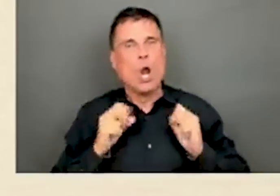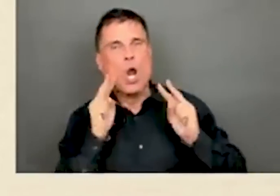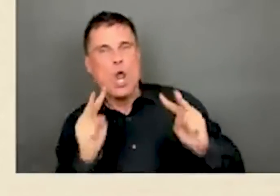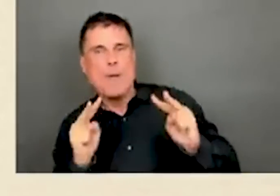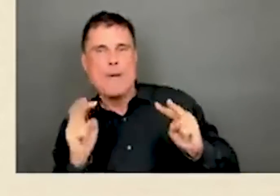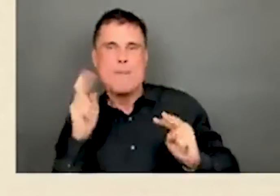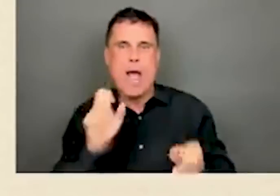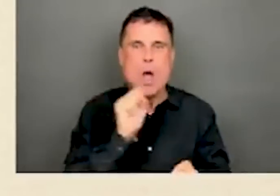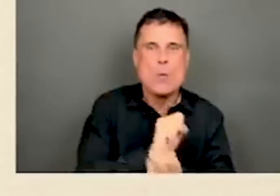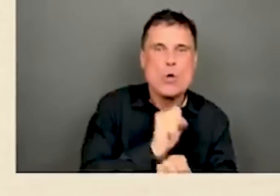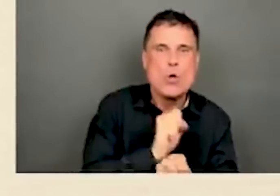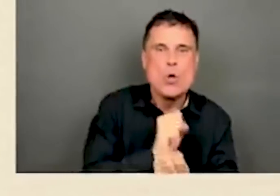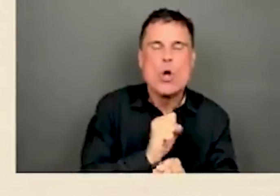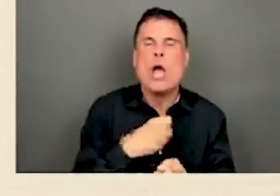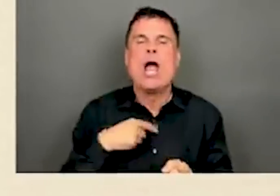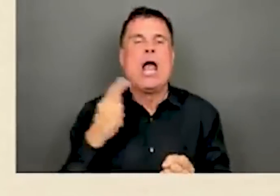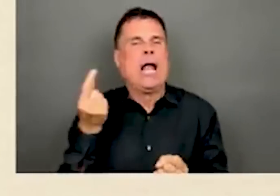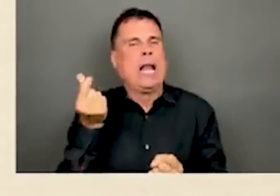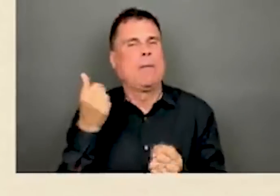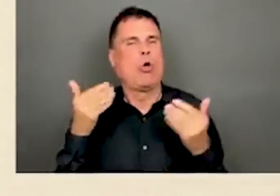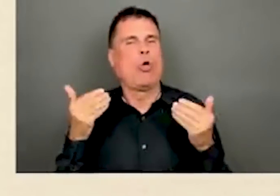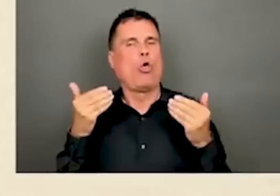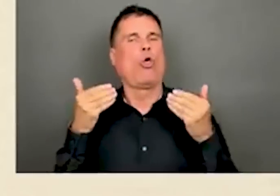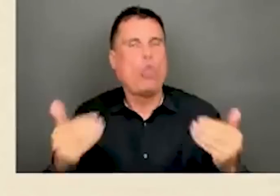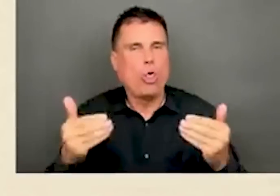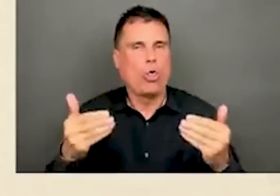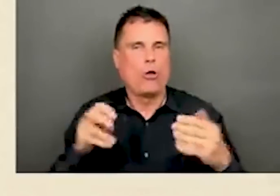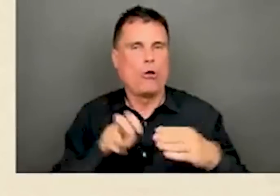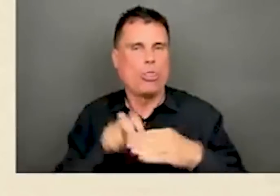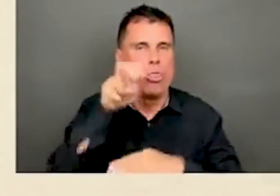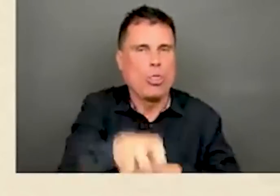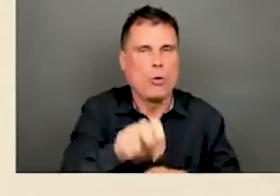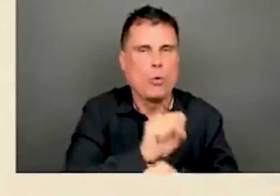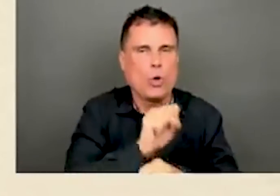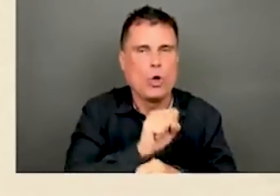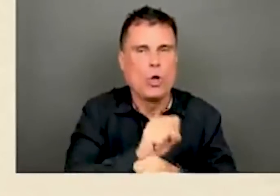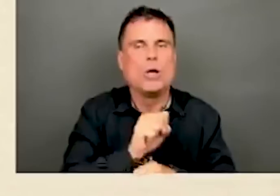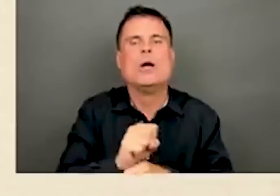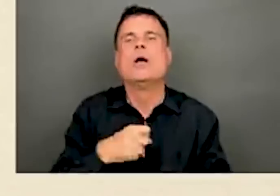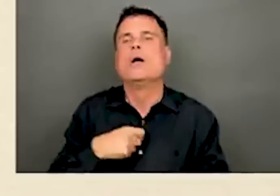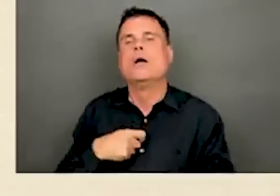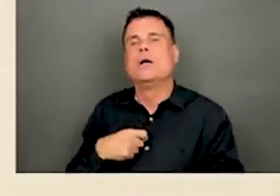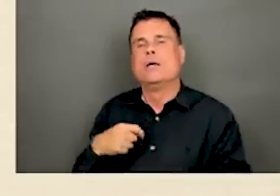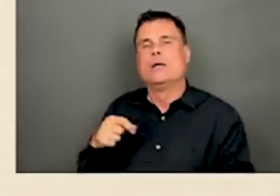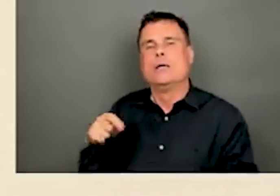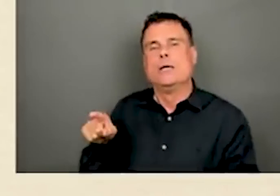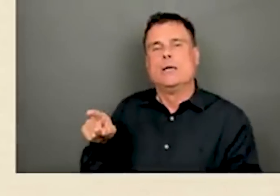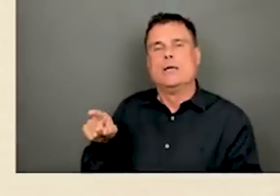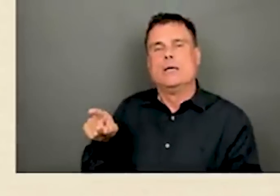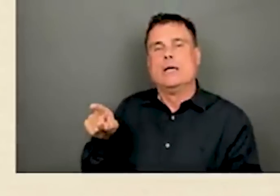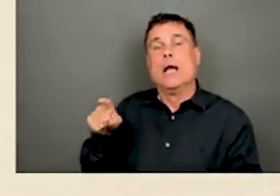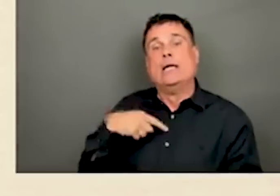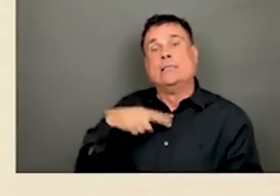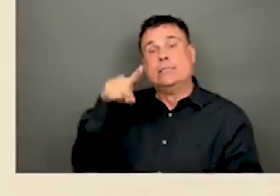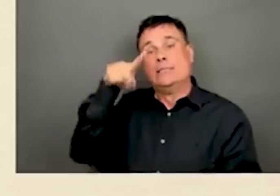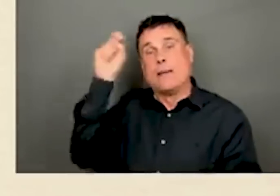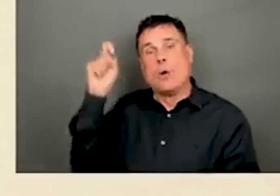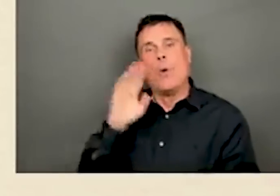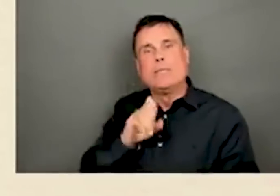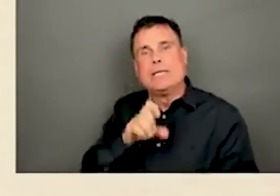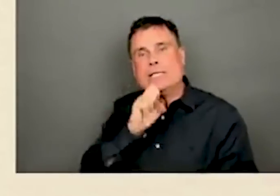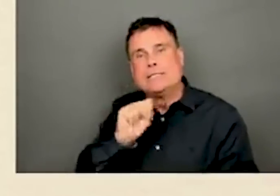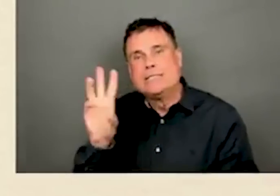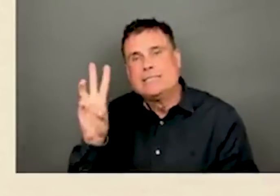that I'm going to be 63 this summer, and I've been involved in public life, working in